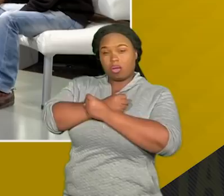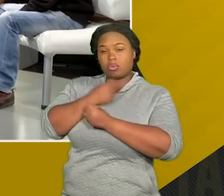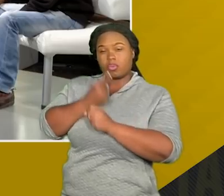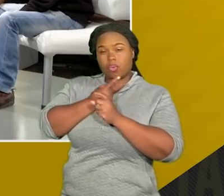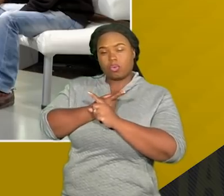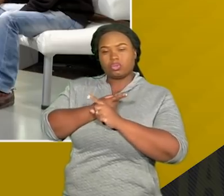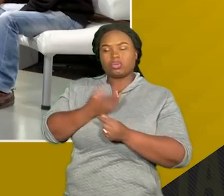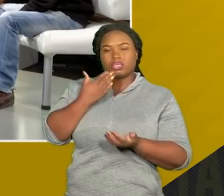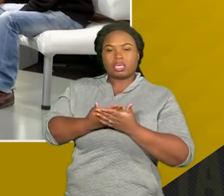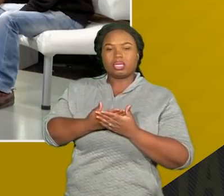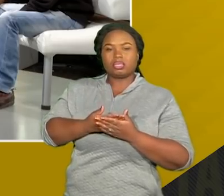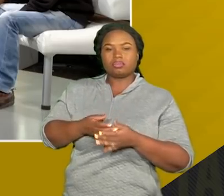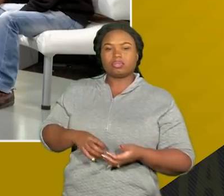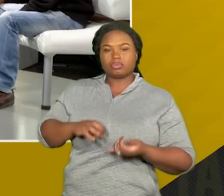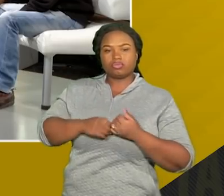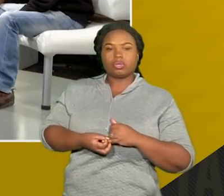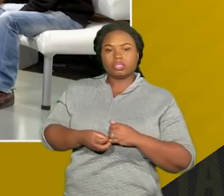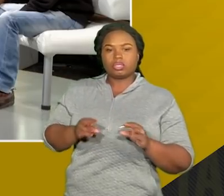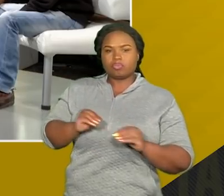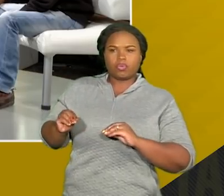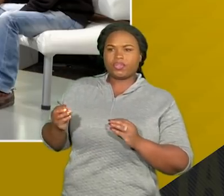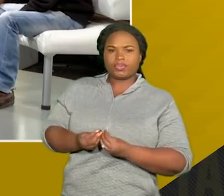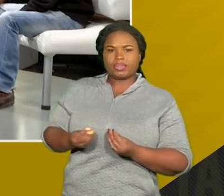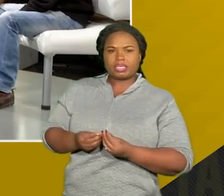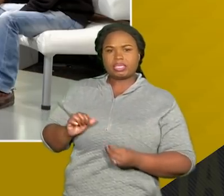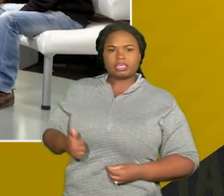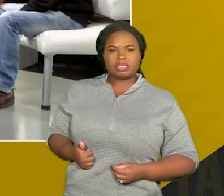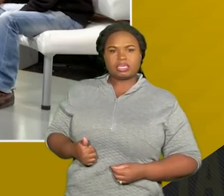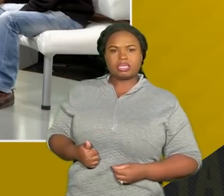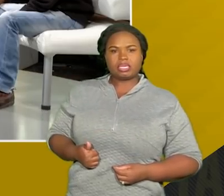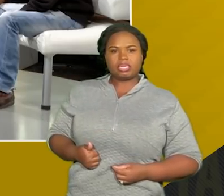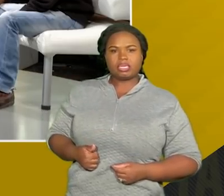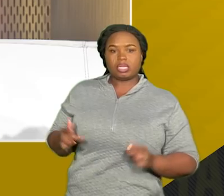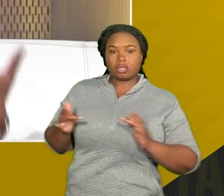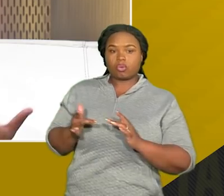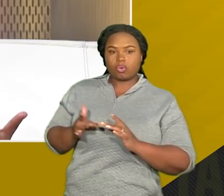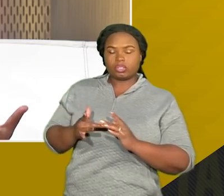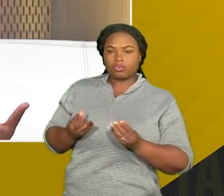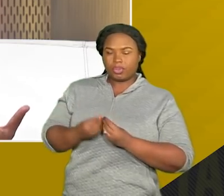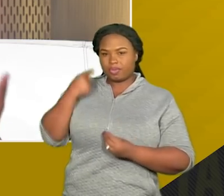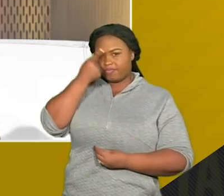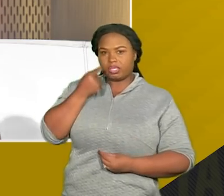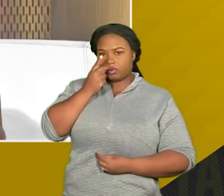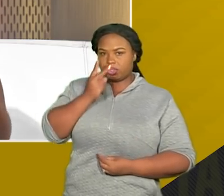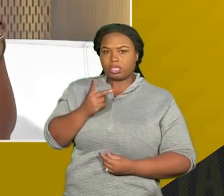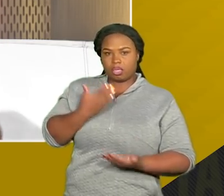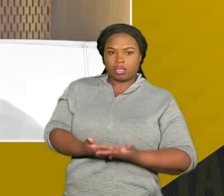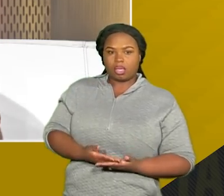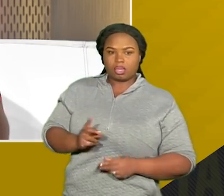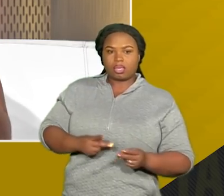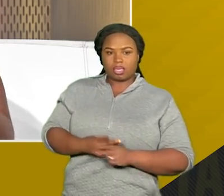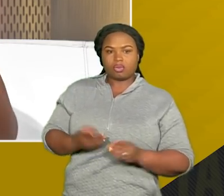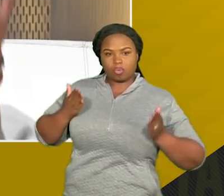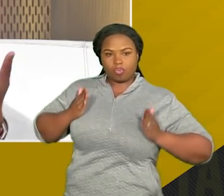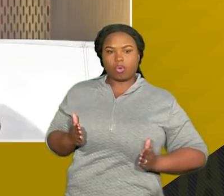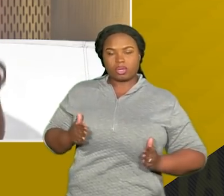more enforceful and like move things around you to a point that would see they're making contact with their faces and stuff like that. And also your body ends up